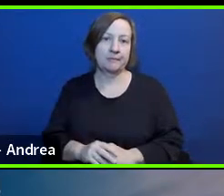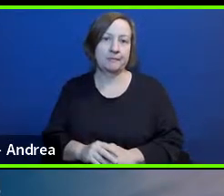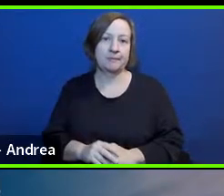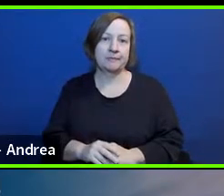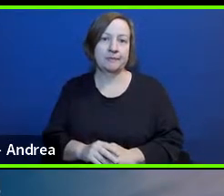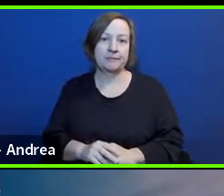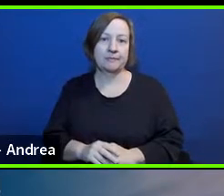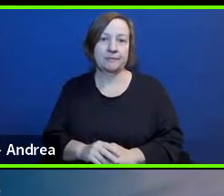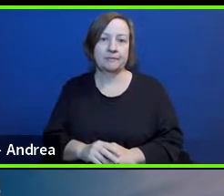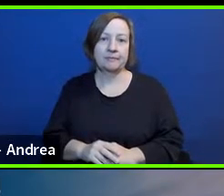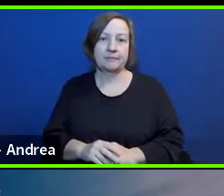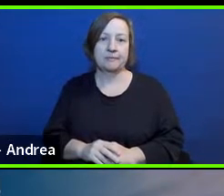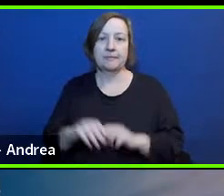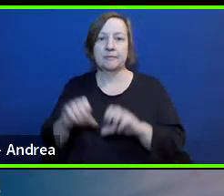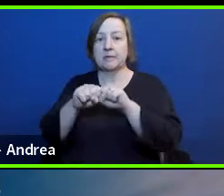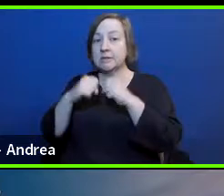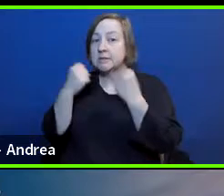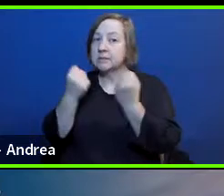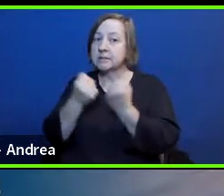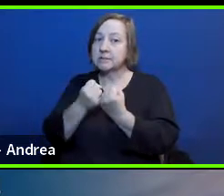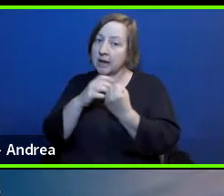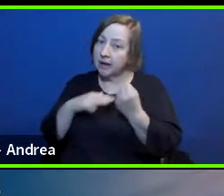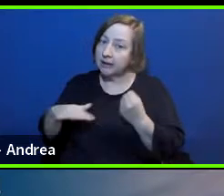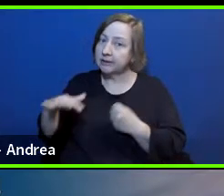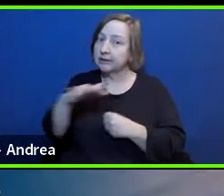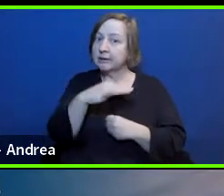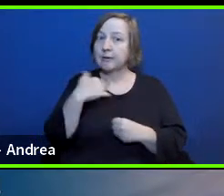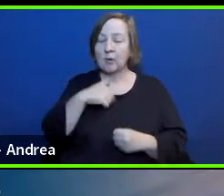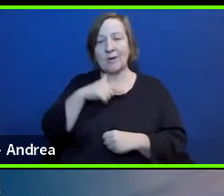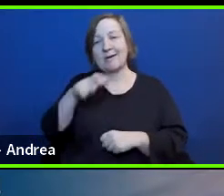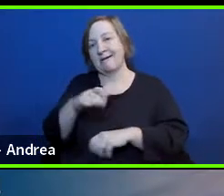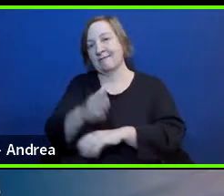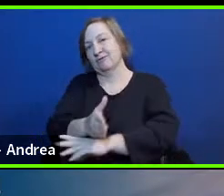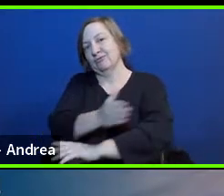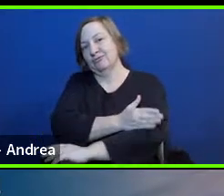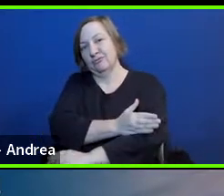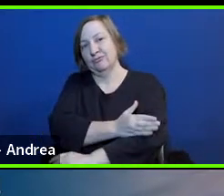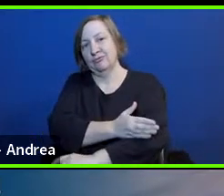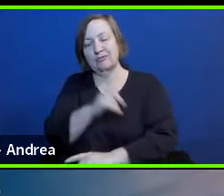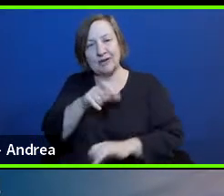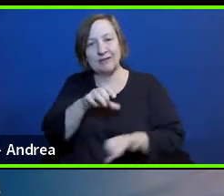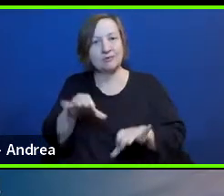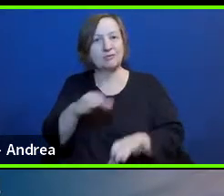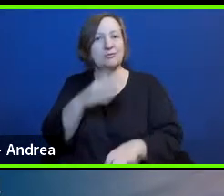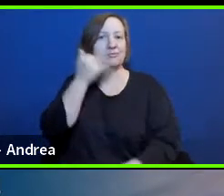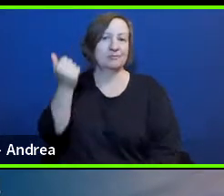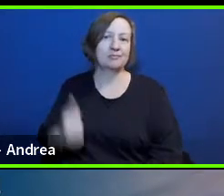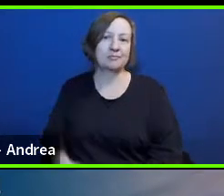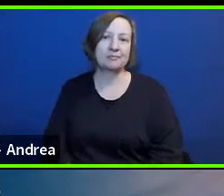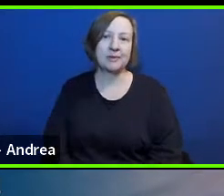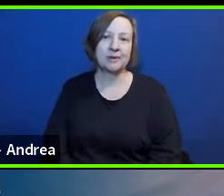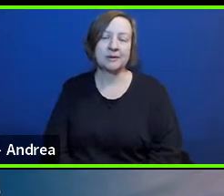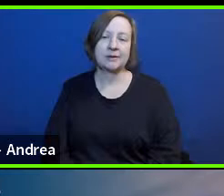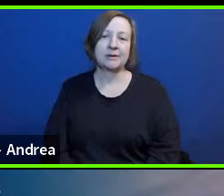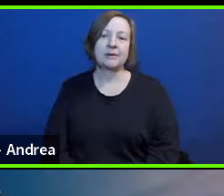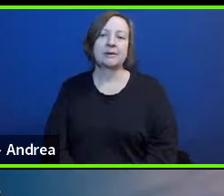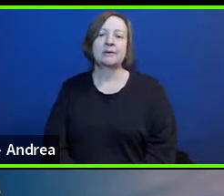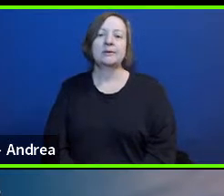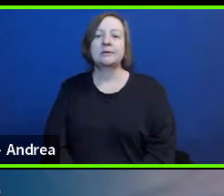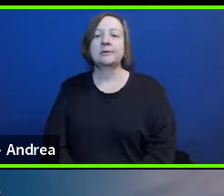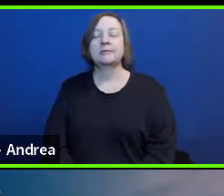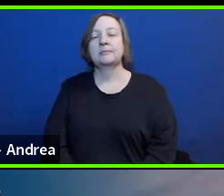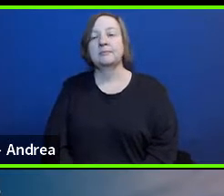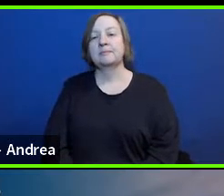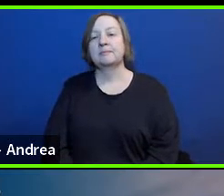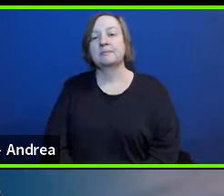as a society, we have to do better. We have to be better. But I wanted to acknowledge